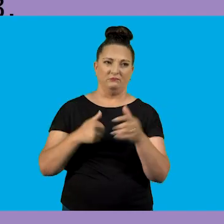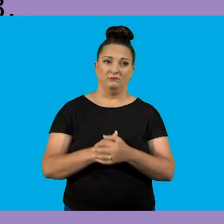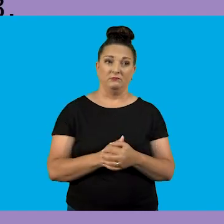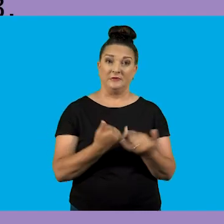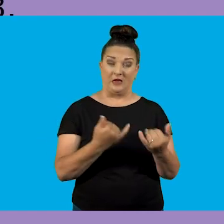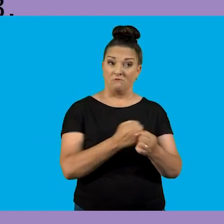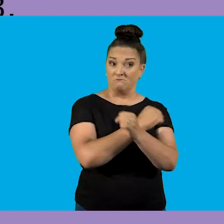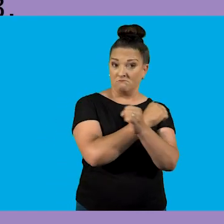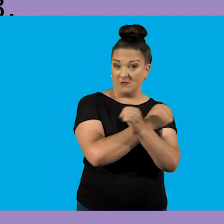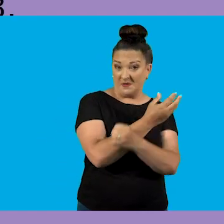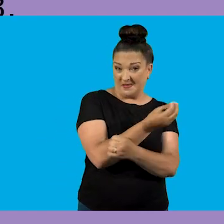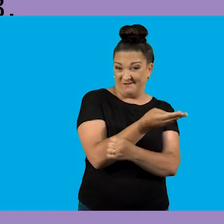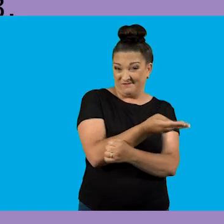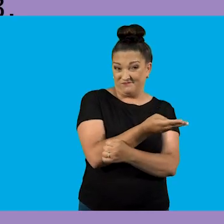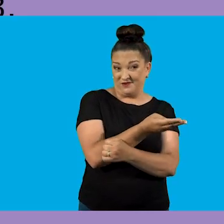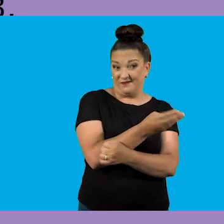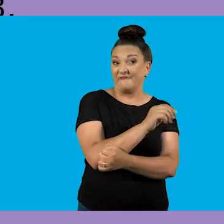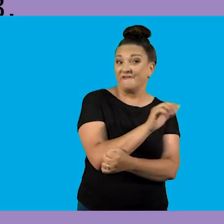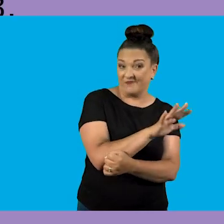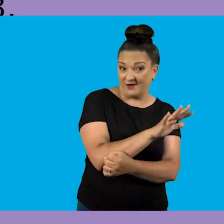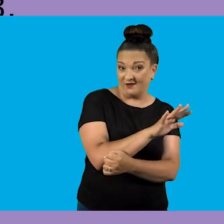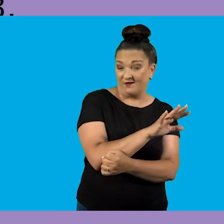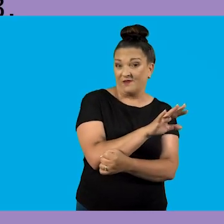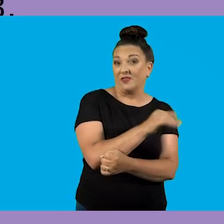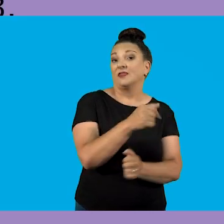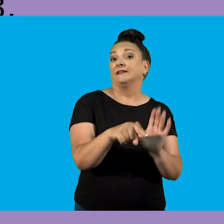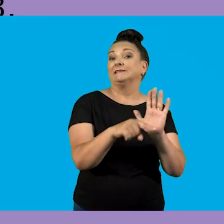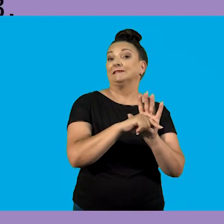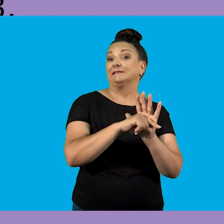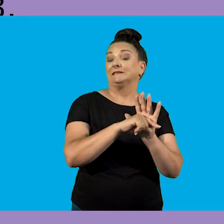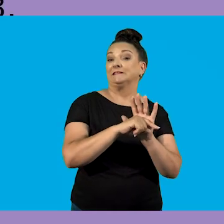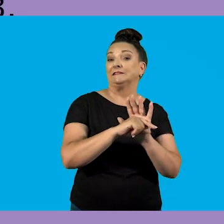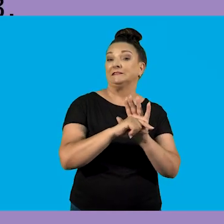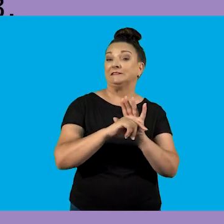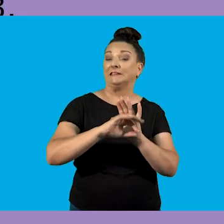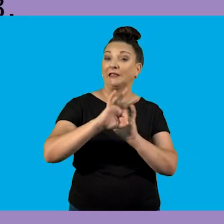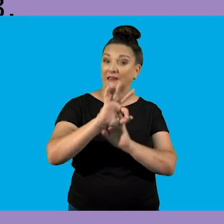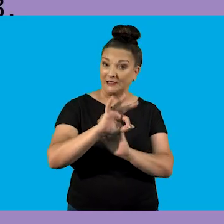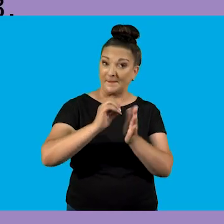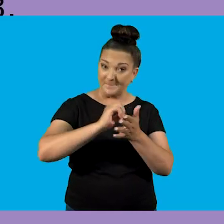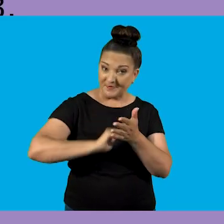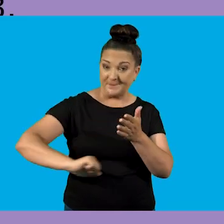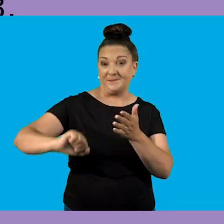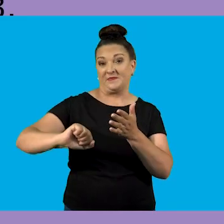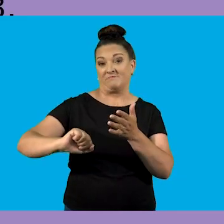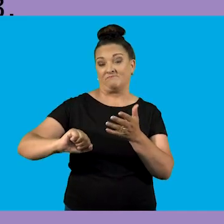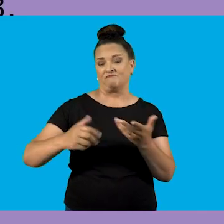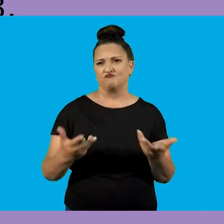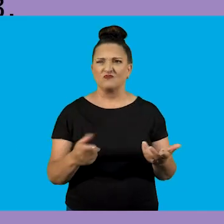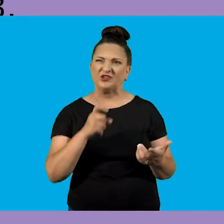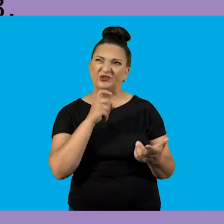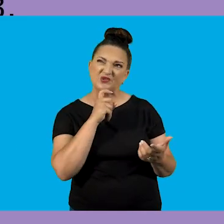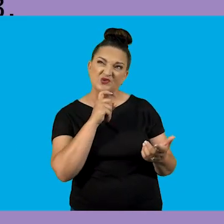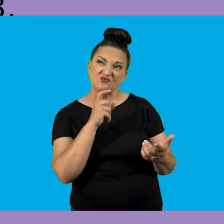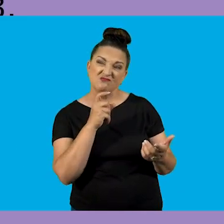multiply a number by 5 and then subtract 3 from the answer. So what number are we going to